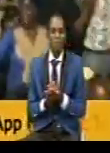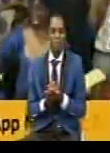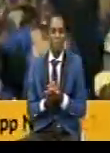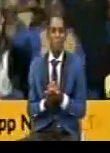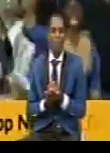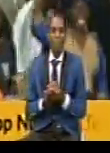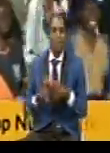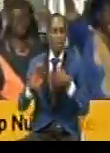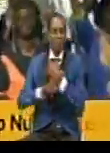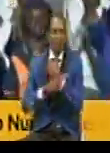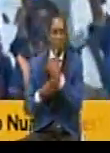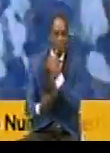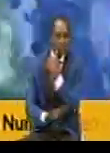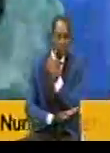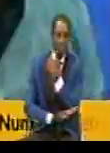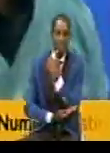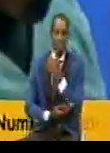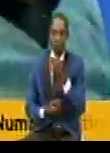Amen.